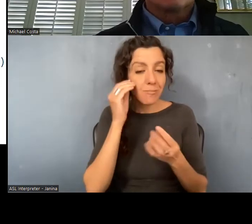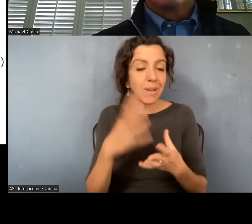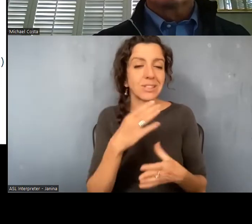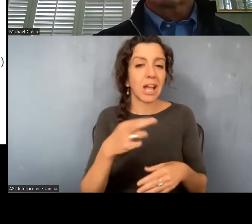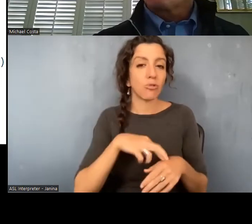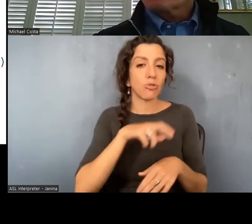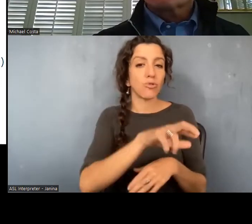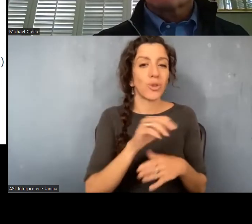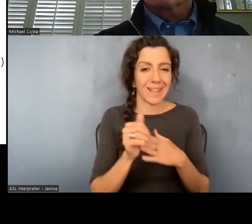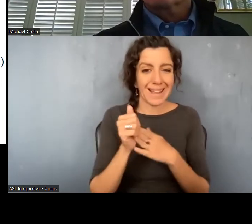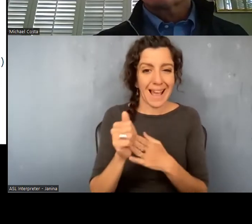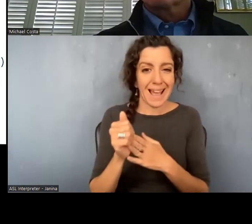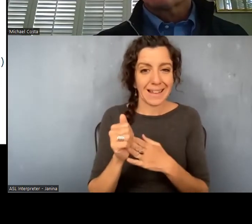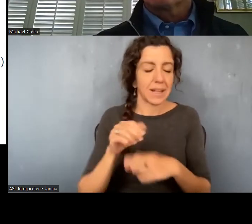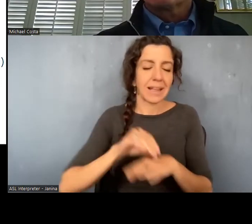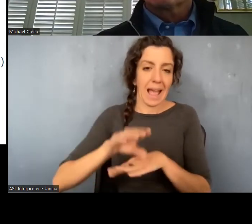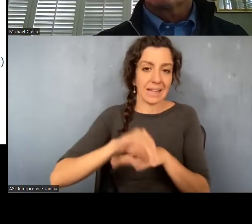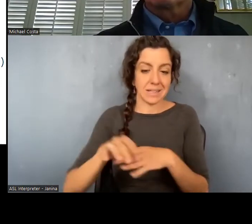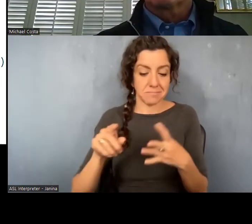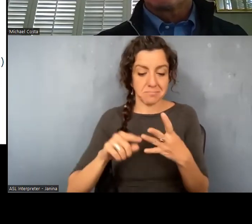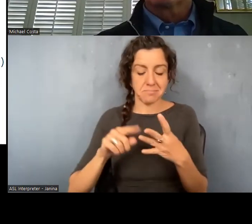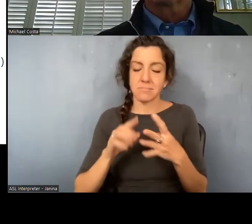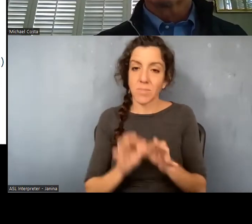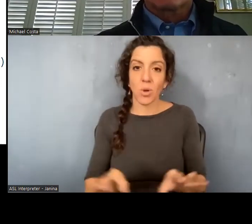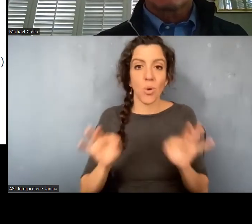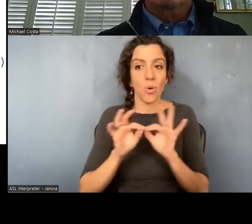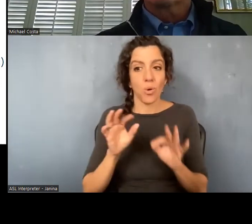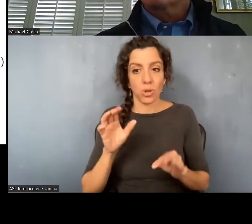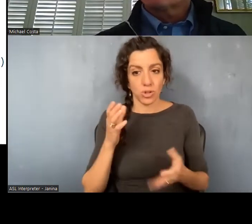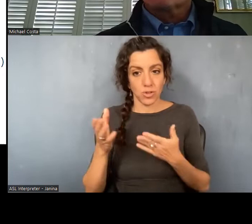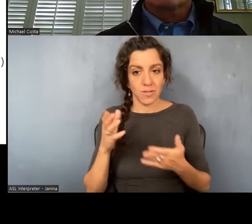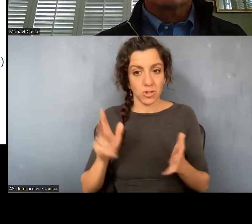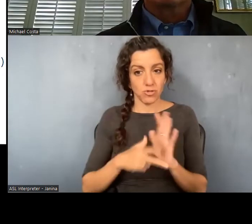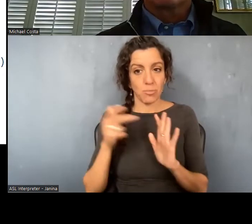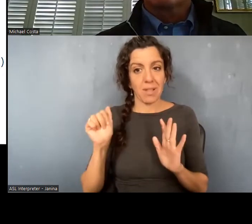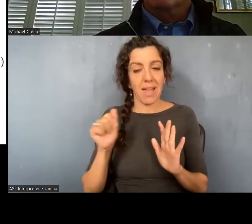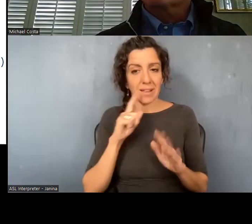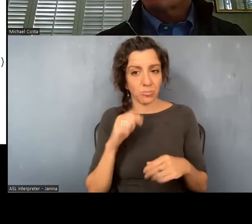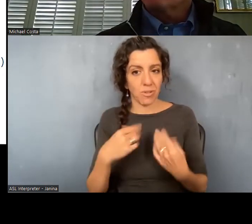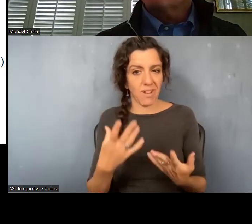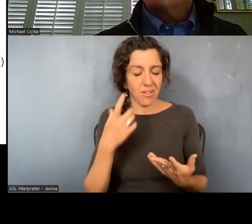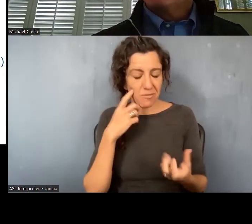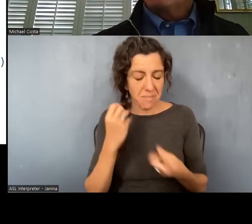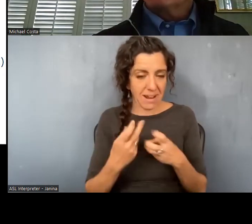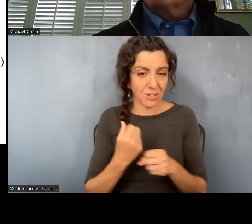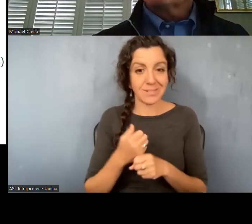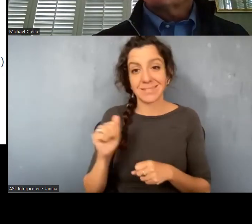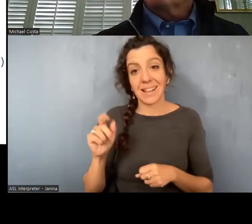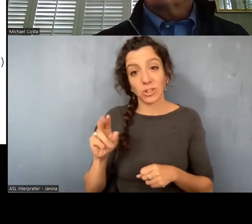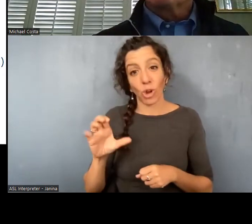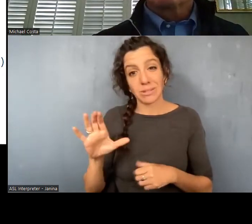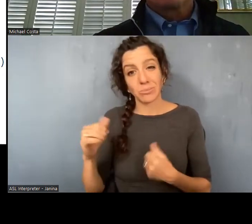guidance. It's a core services that AAAs have been providing for decades, and ADRCs provide now as well.